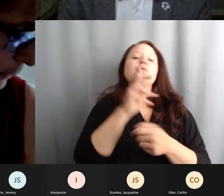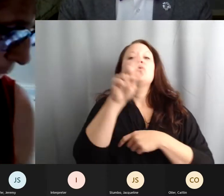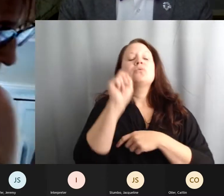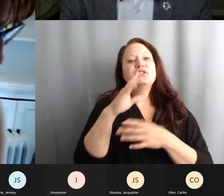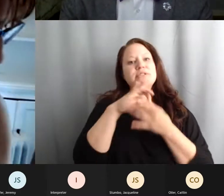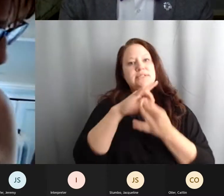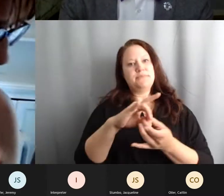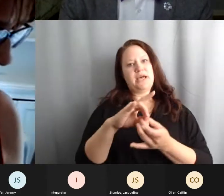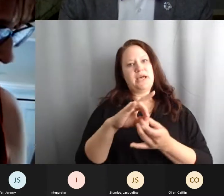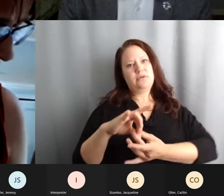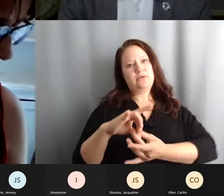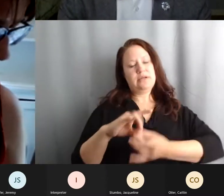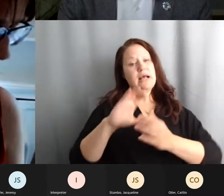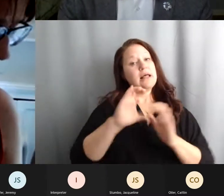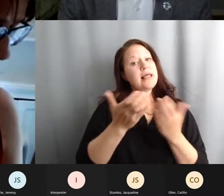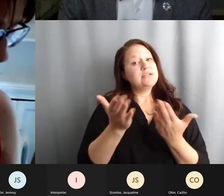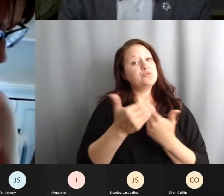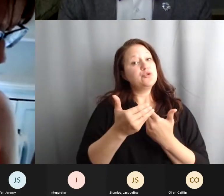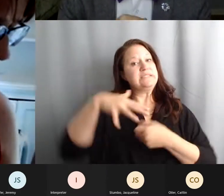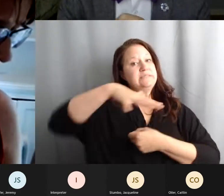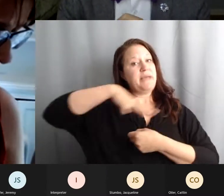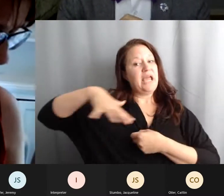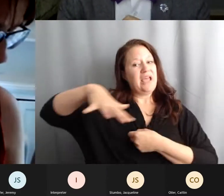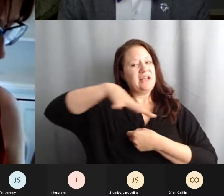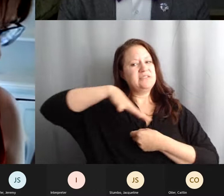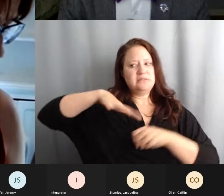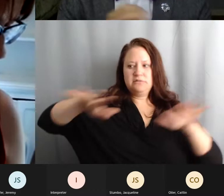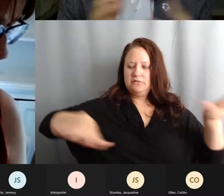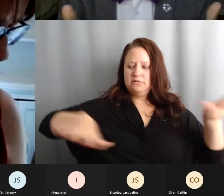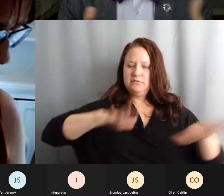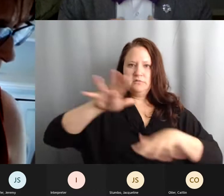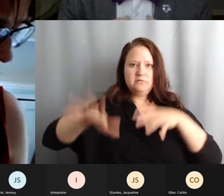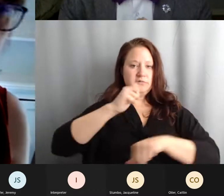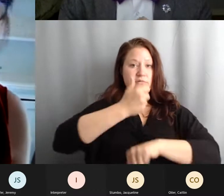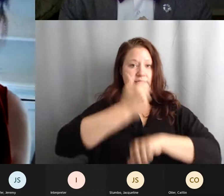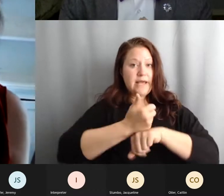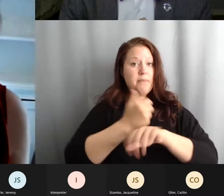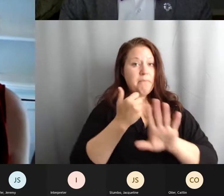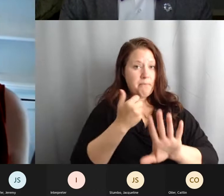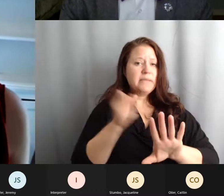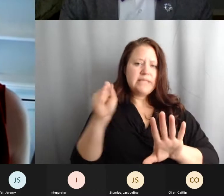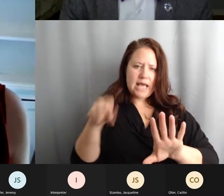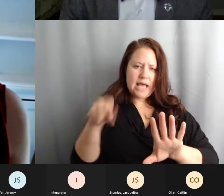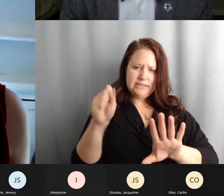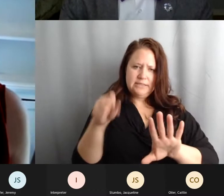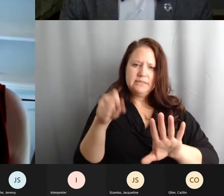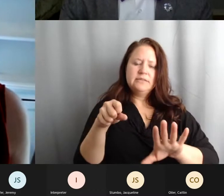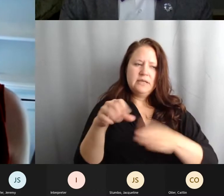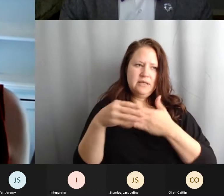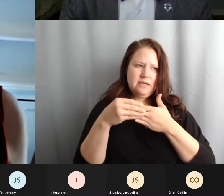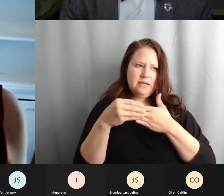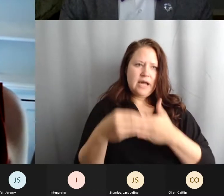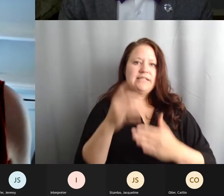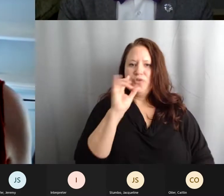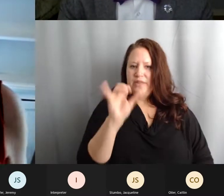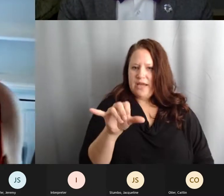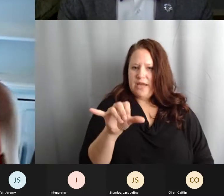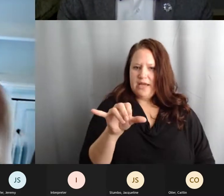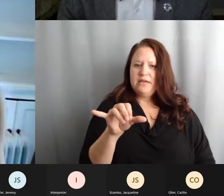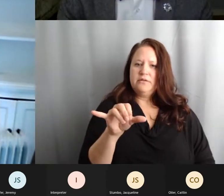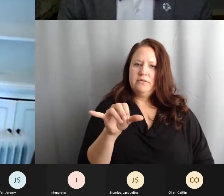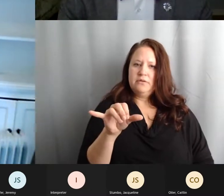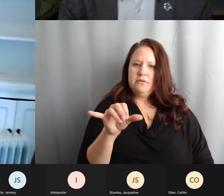about classroom spaces and the physical setup, which, yes, there is guidance that we